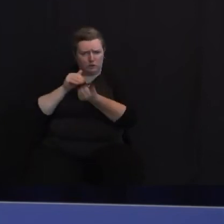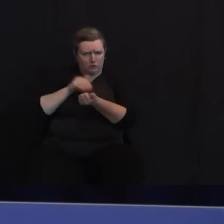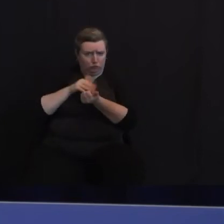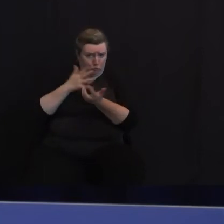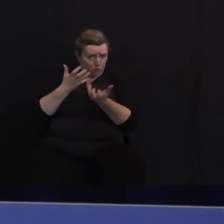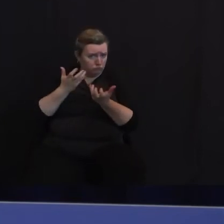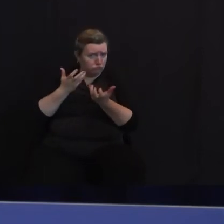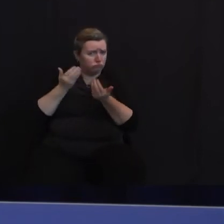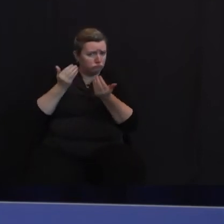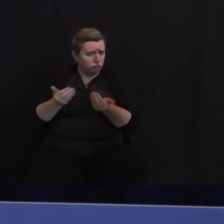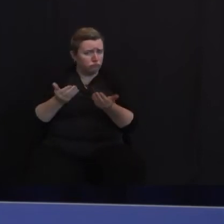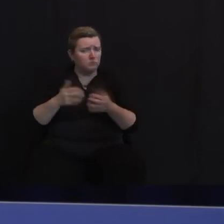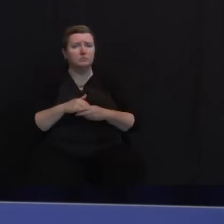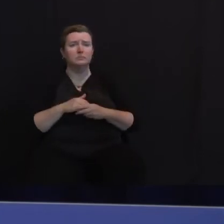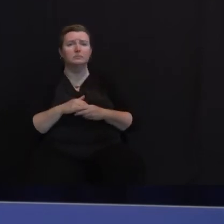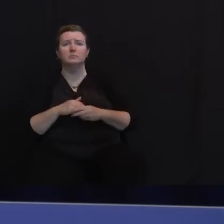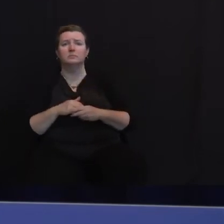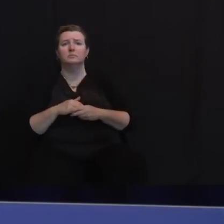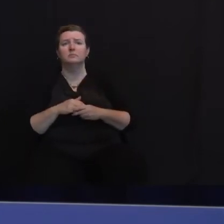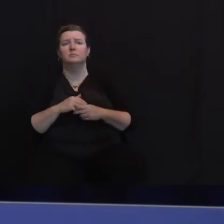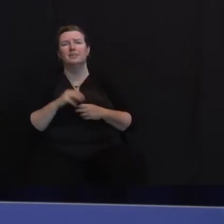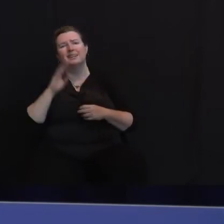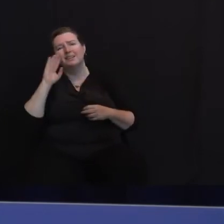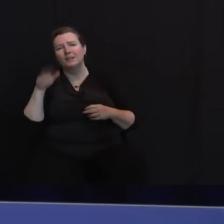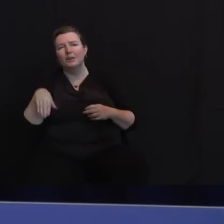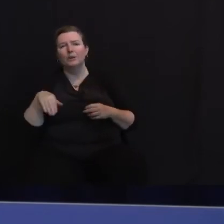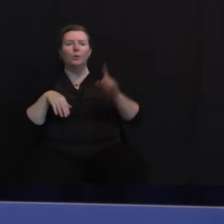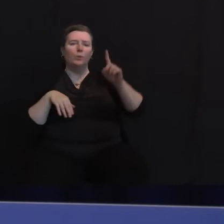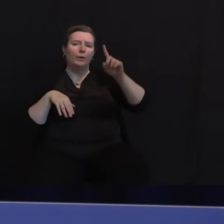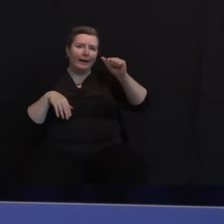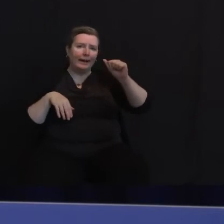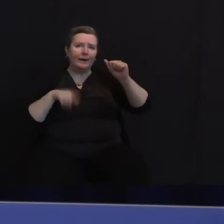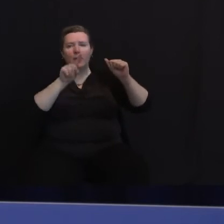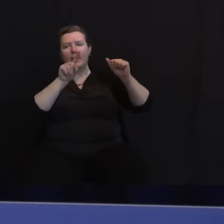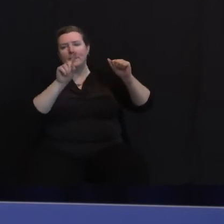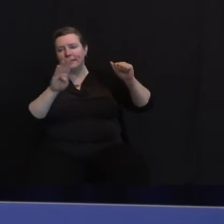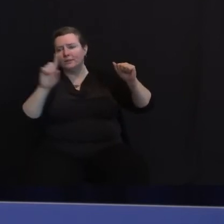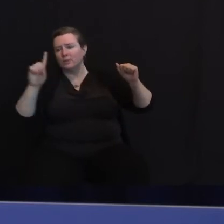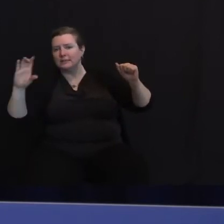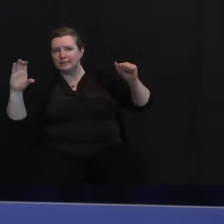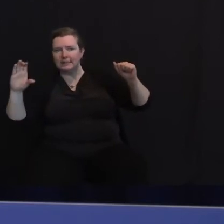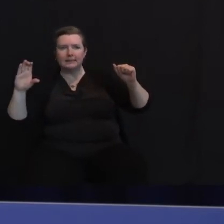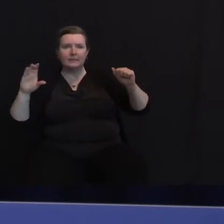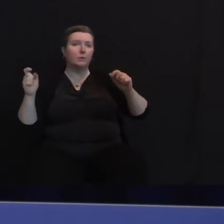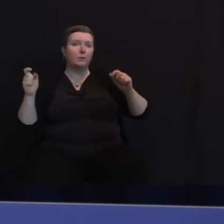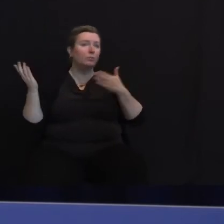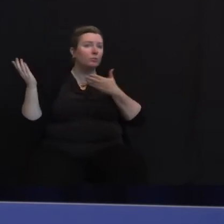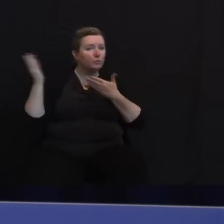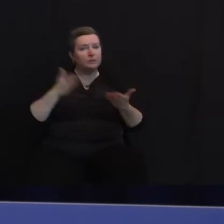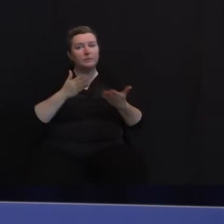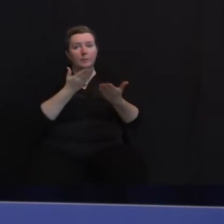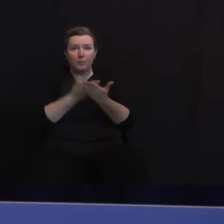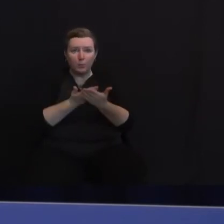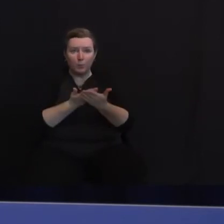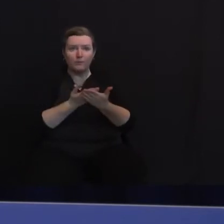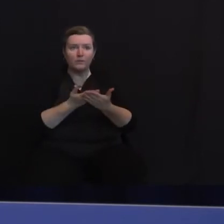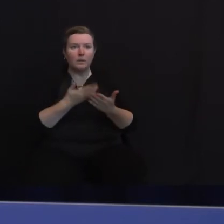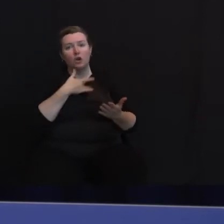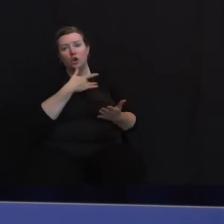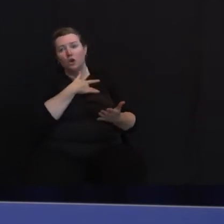Similar to other phases, no documentation of the medical condition or your age will